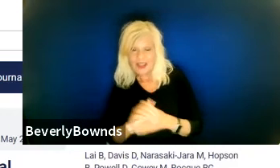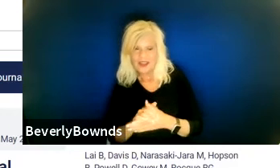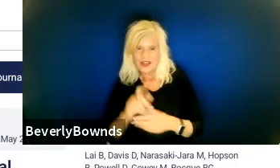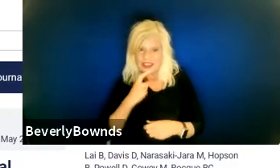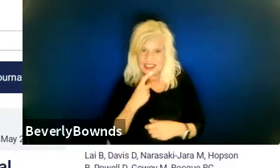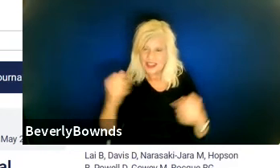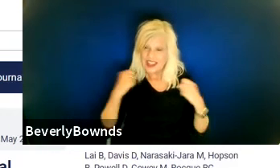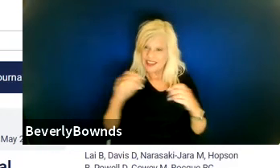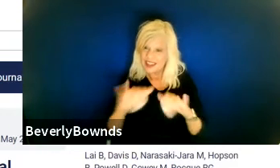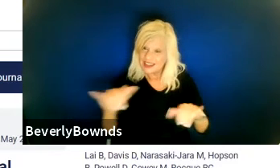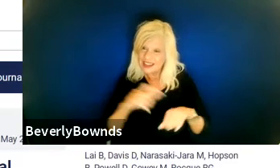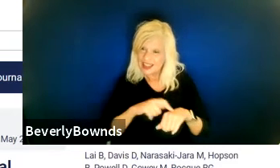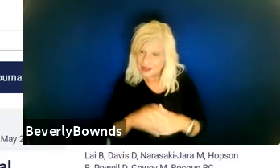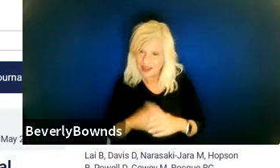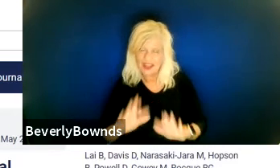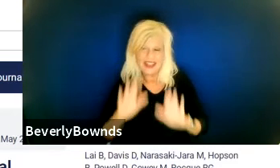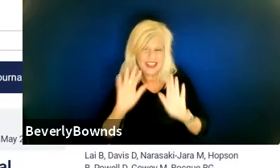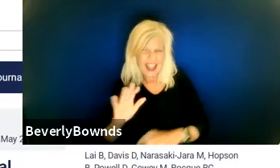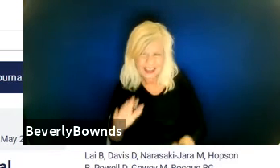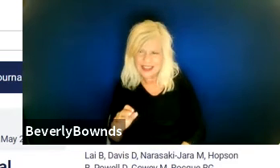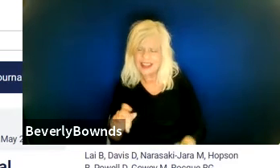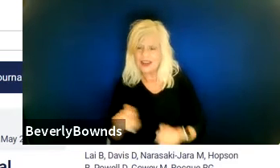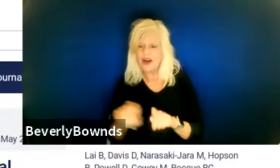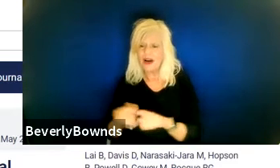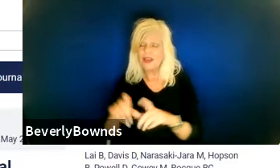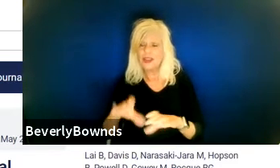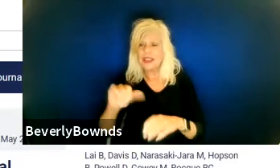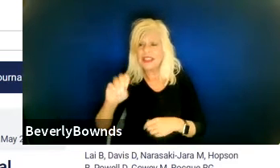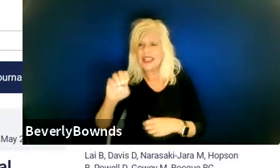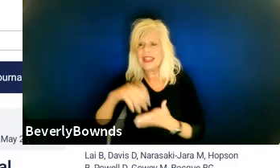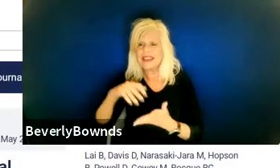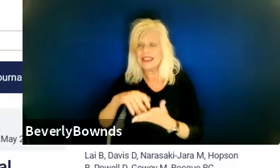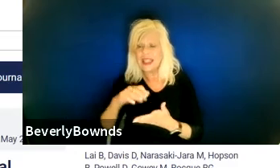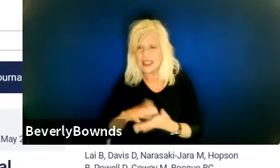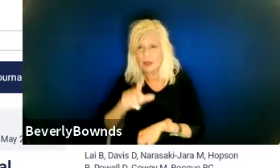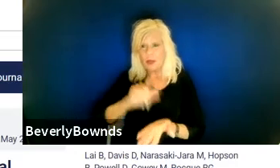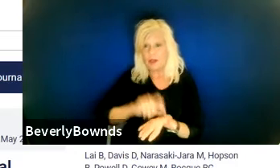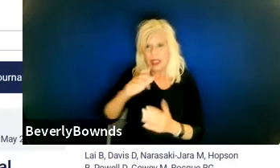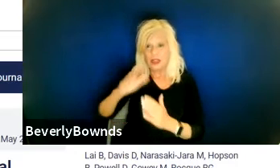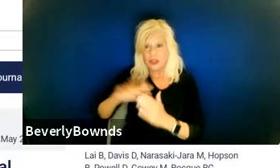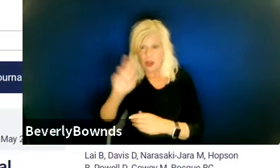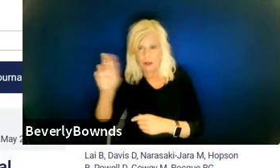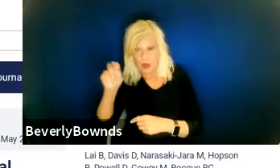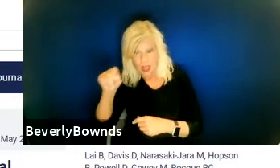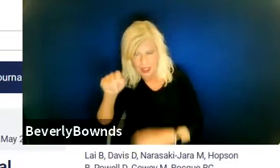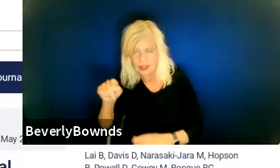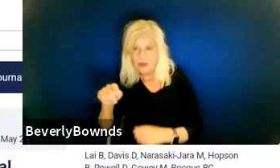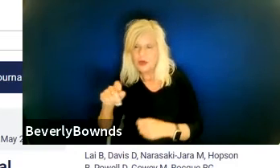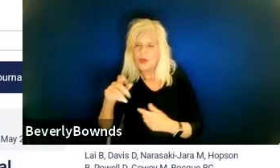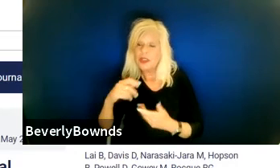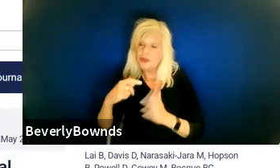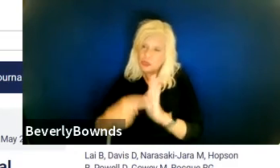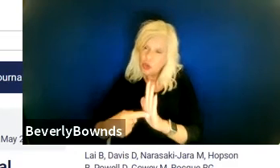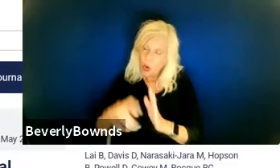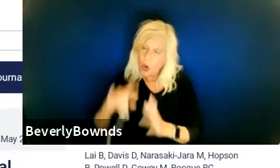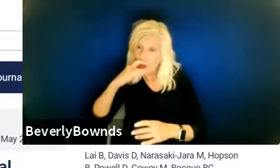in at the same time. Fantastic. And we also did a case study project, which is the publication on the top right, where we actually demonstrated that